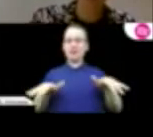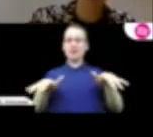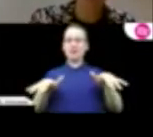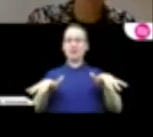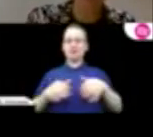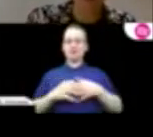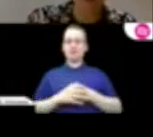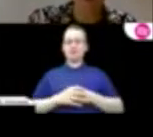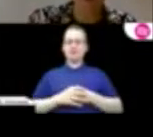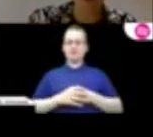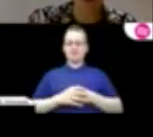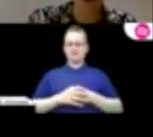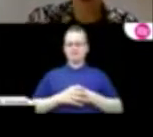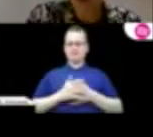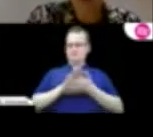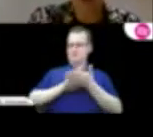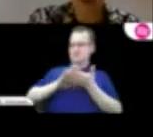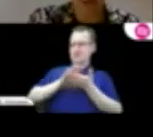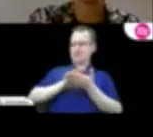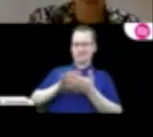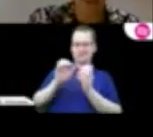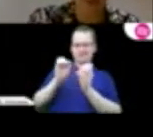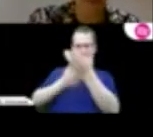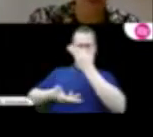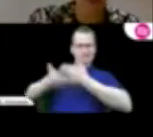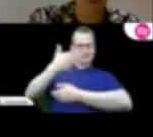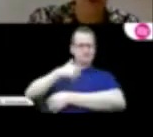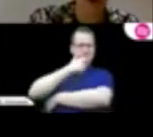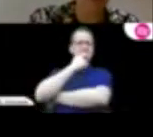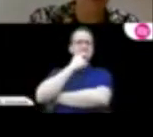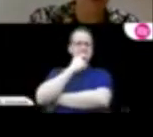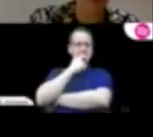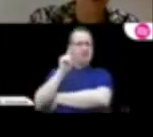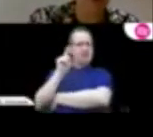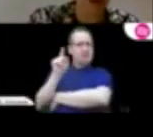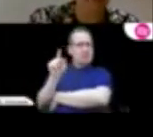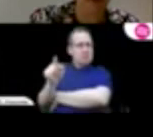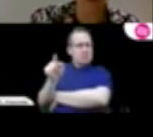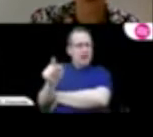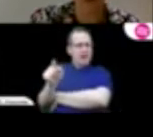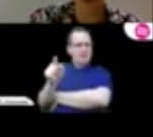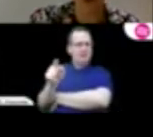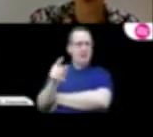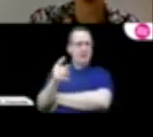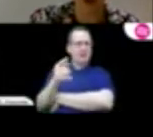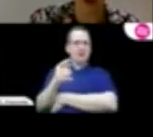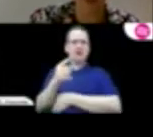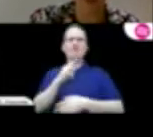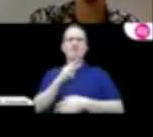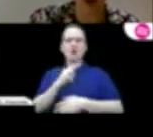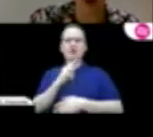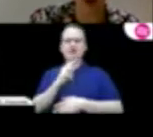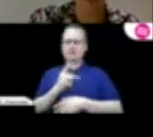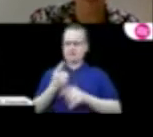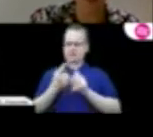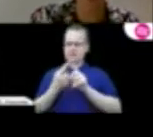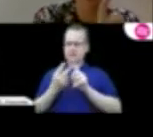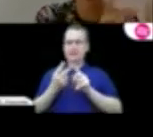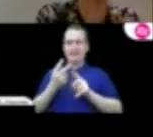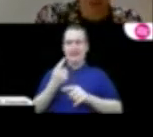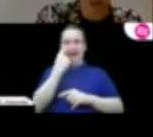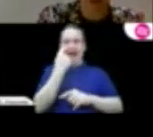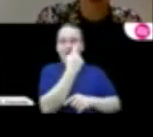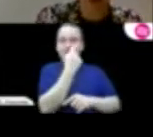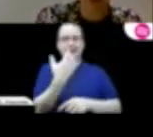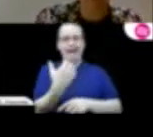So, I mean, there were, like I say, about people not having voices and evidence in the archives, apart